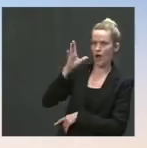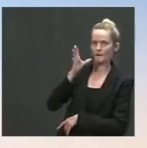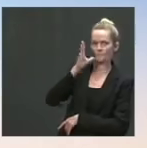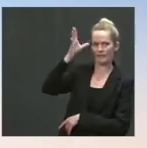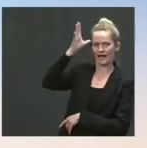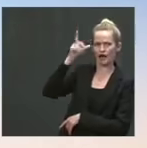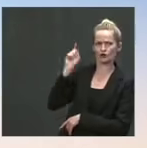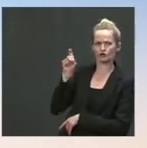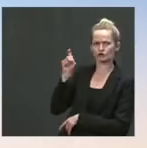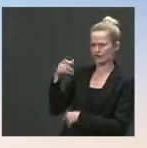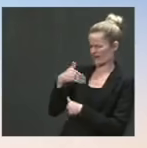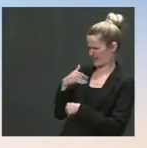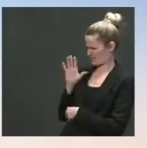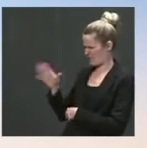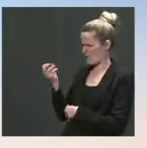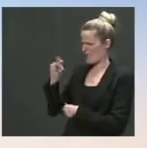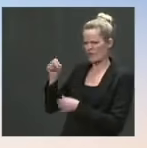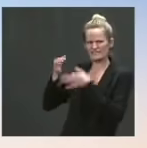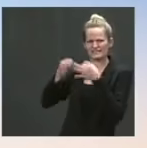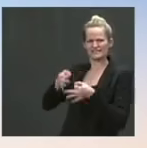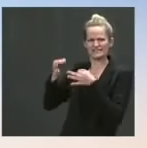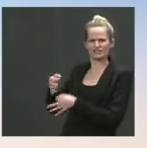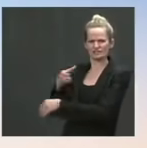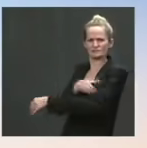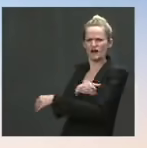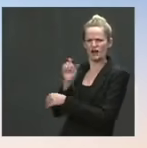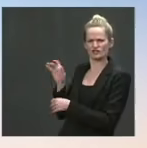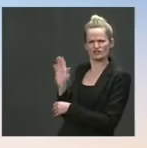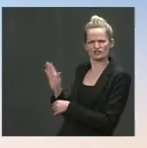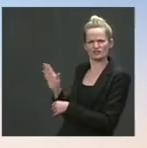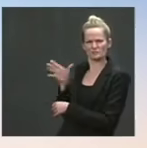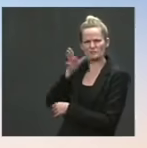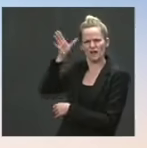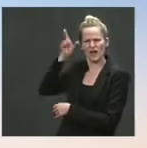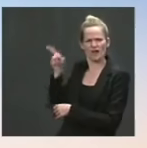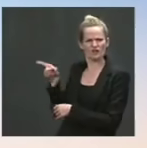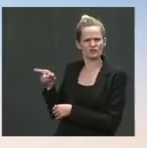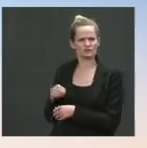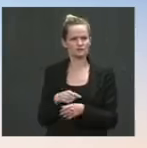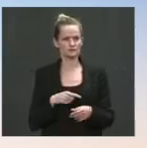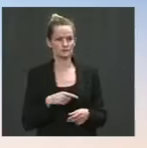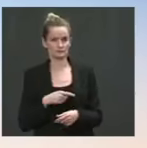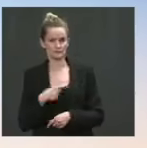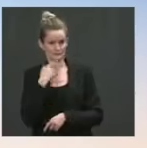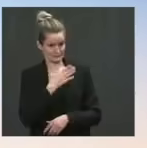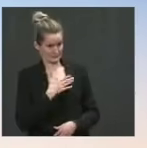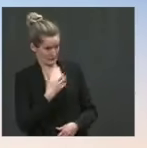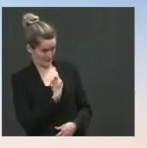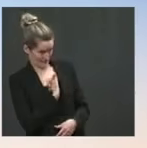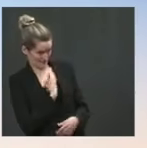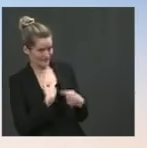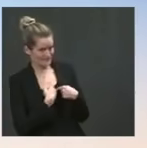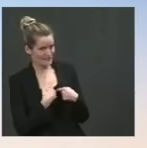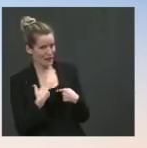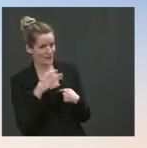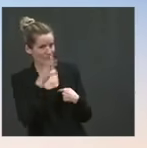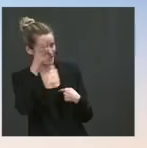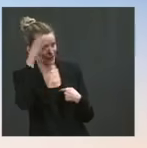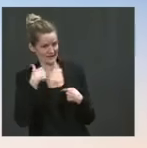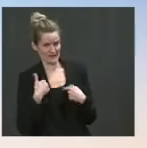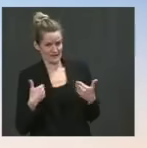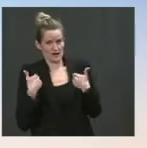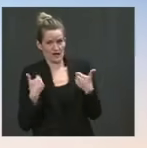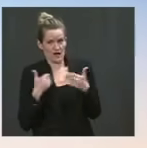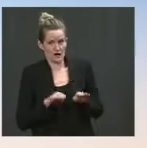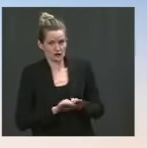I've spoken to this a few times, but I will say, as a parent myself of two young children, that I want public health officials to